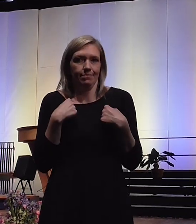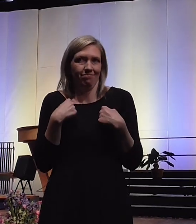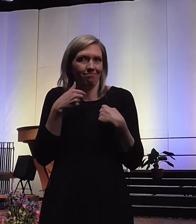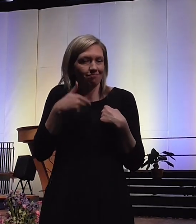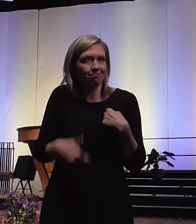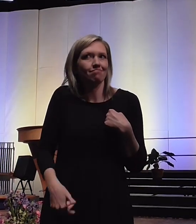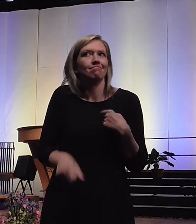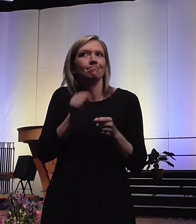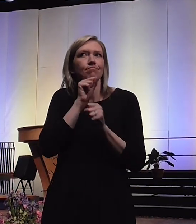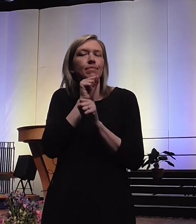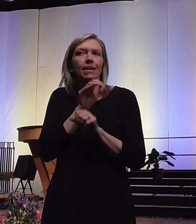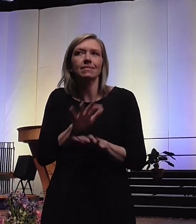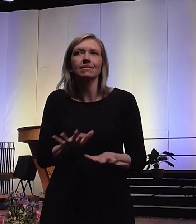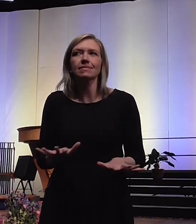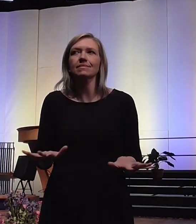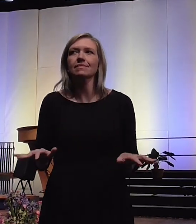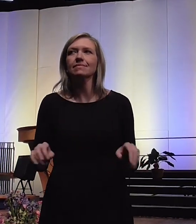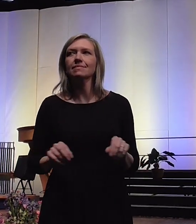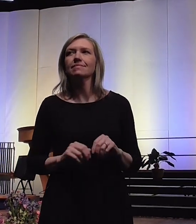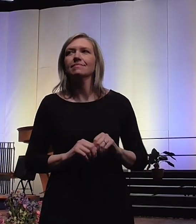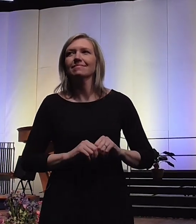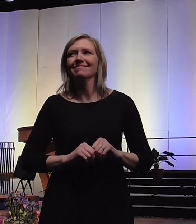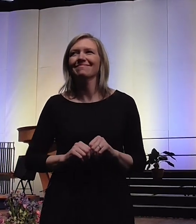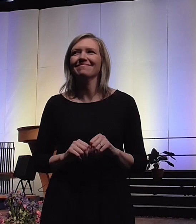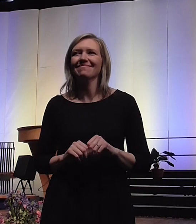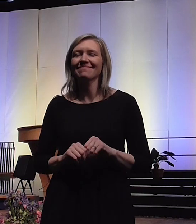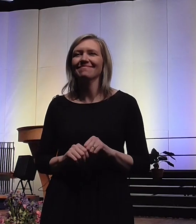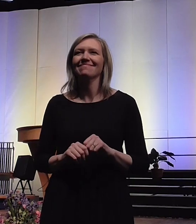I am blessed.